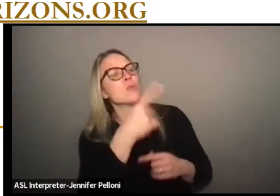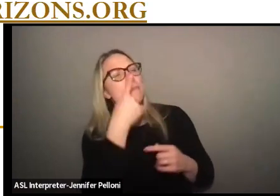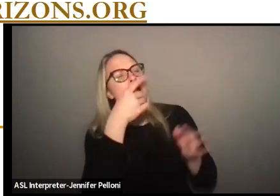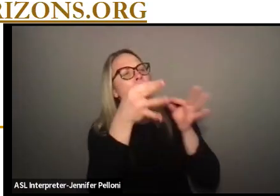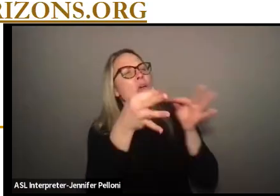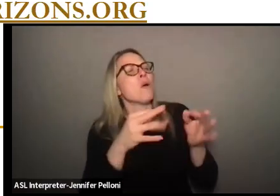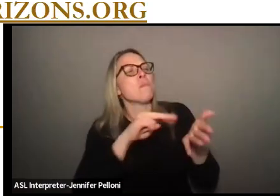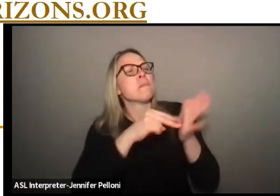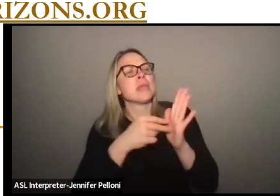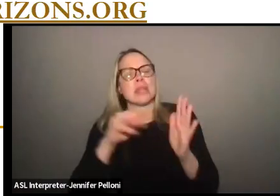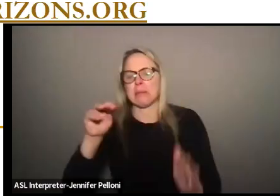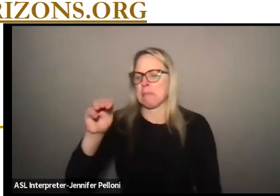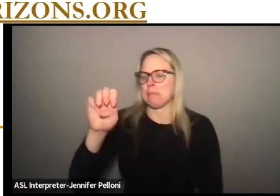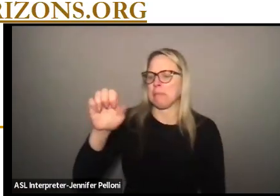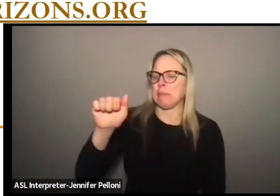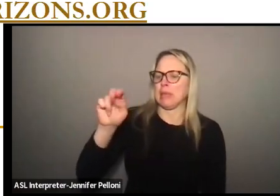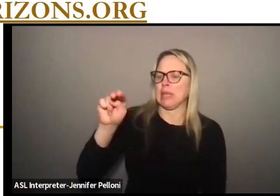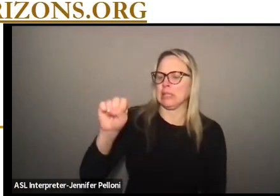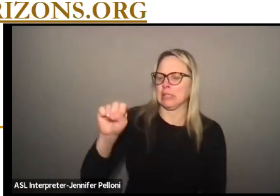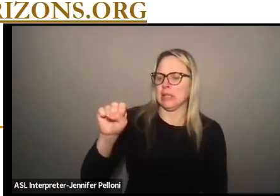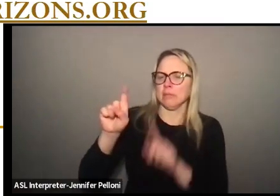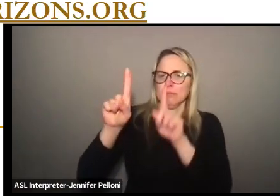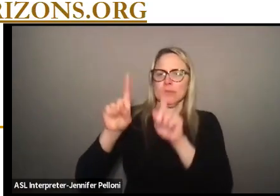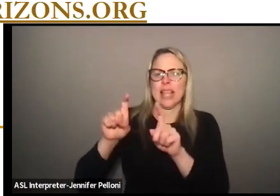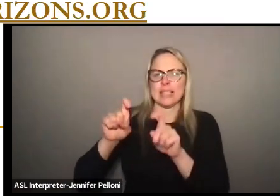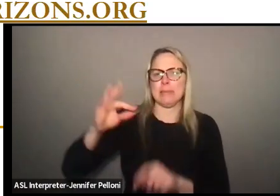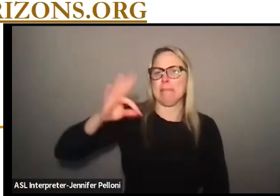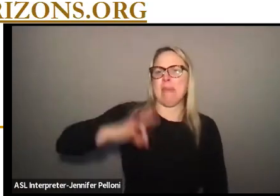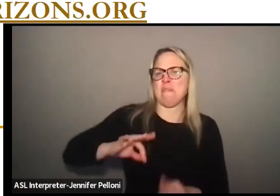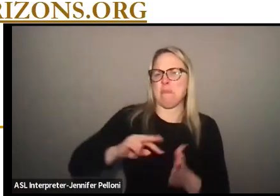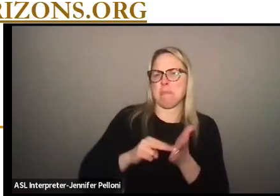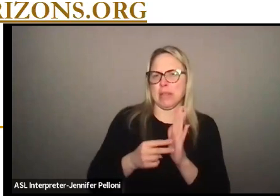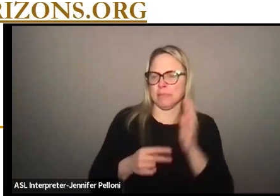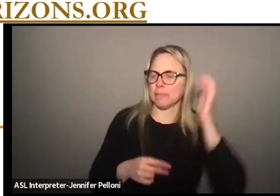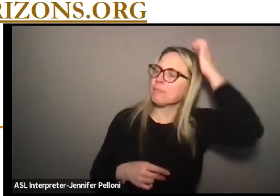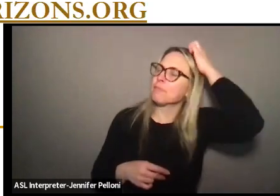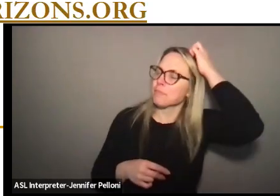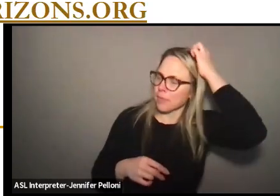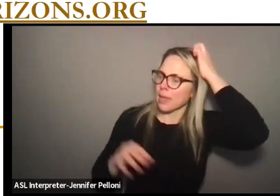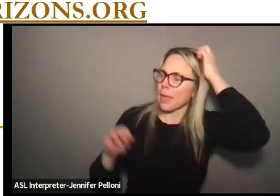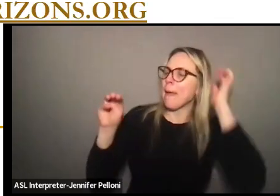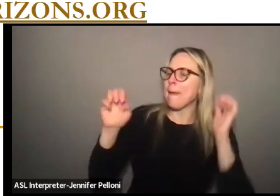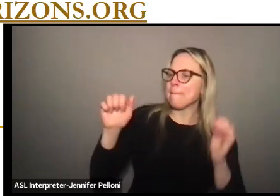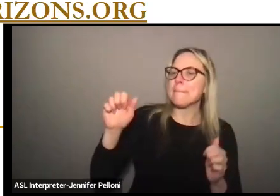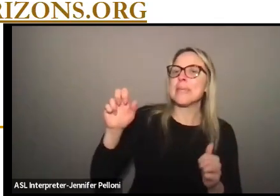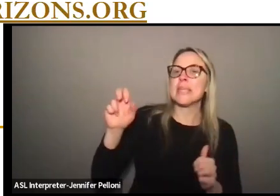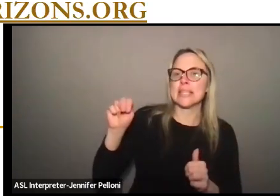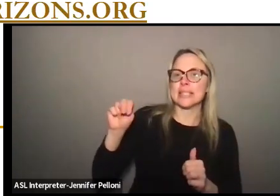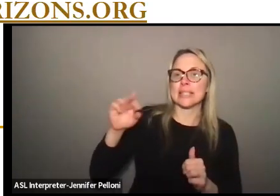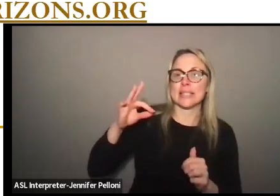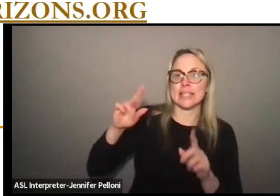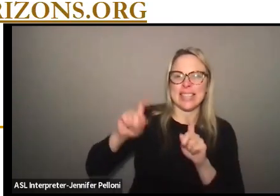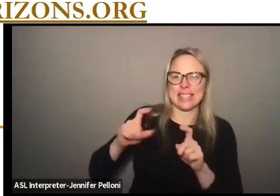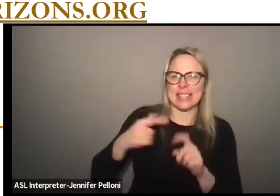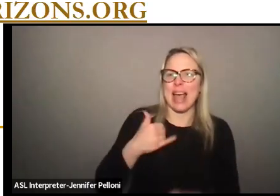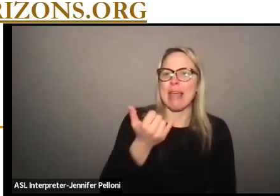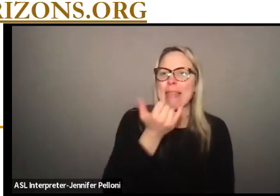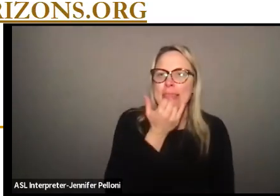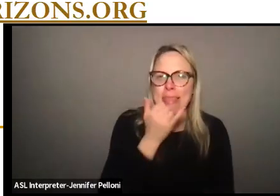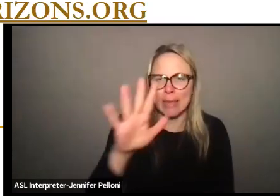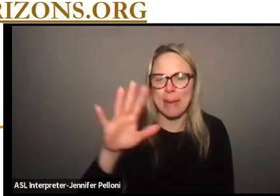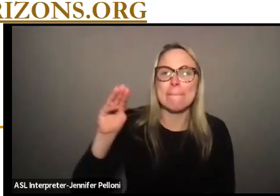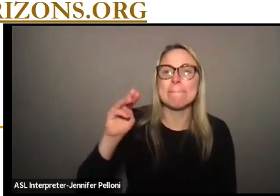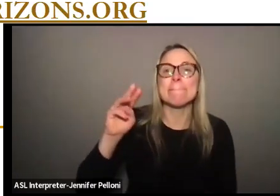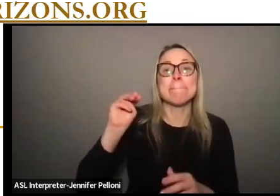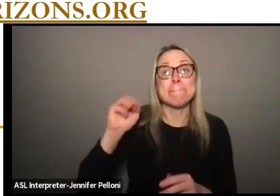what means tested benefits is? Means tested means, I should not have used it twice, the word Eh,